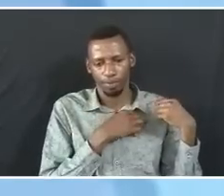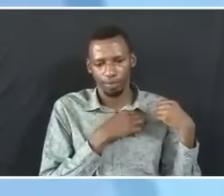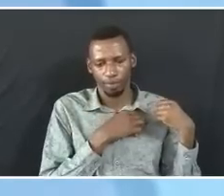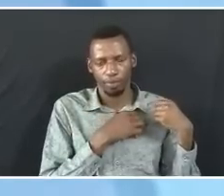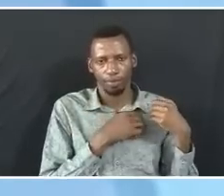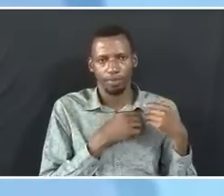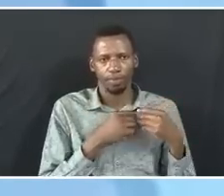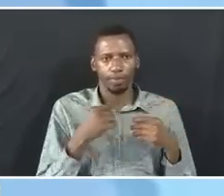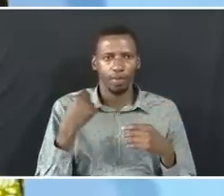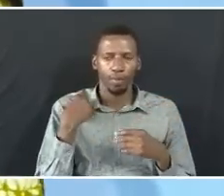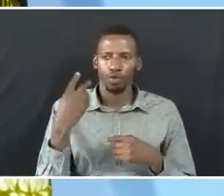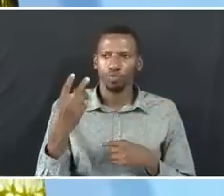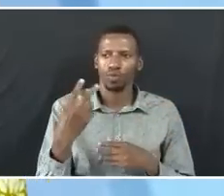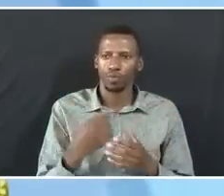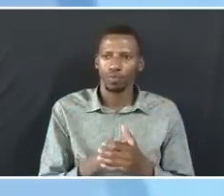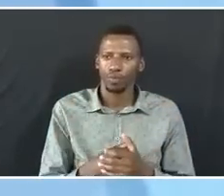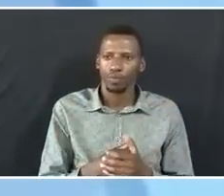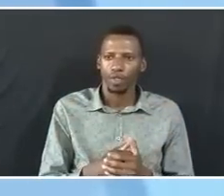Number